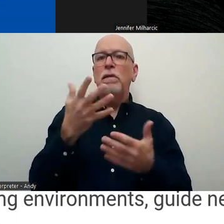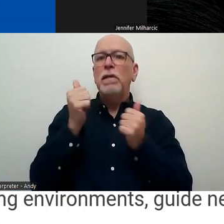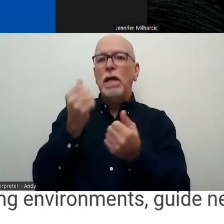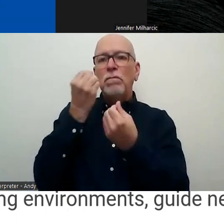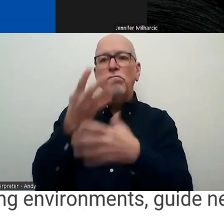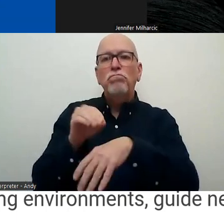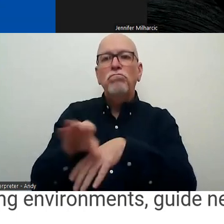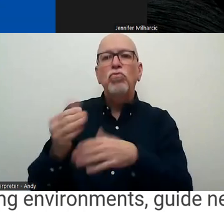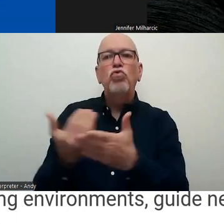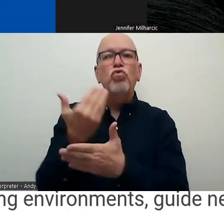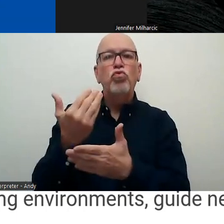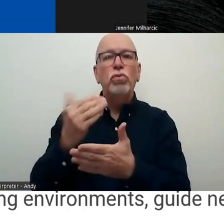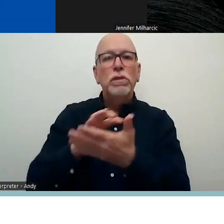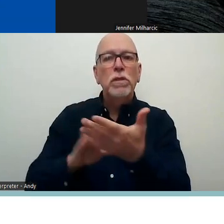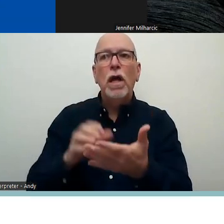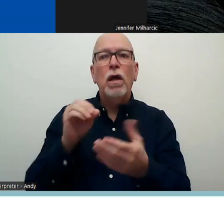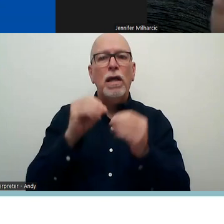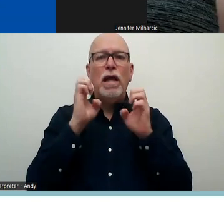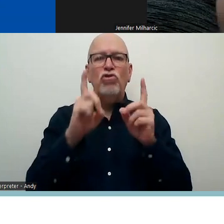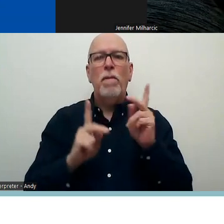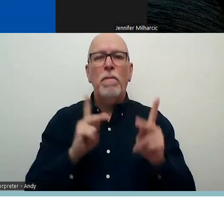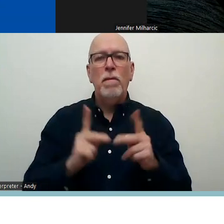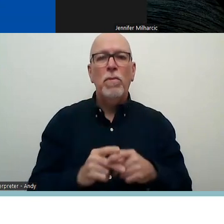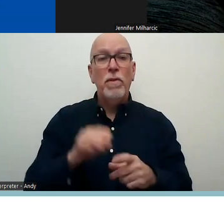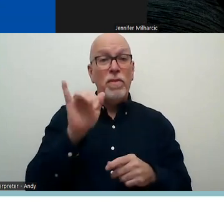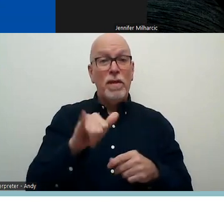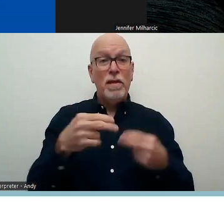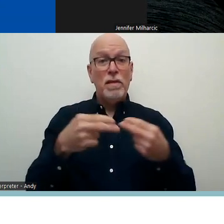and educate others this slide